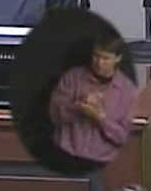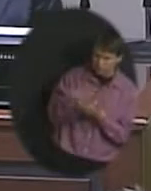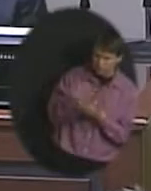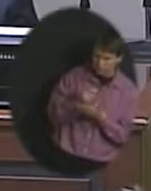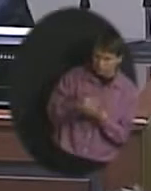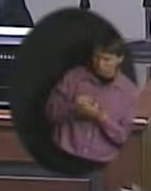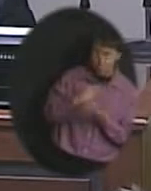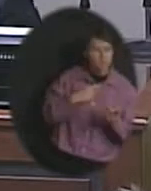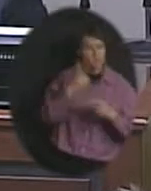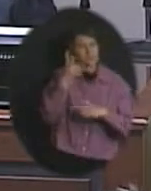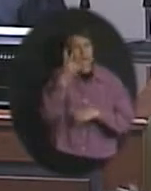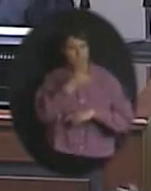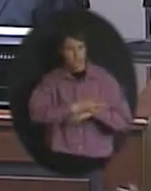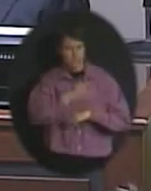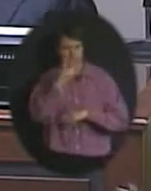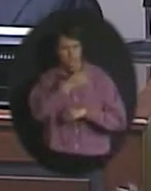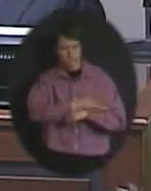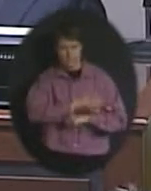7 days. 7 days.